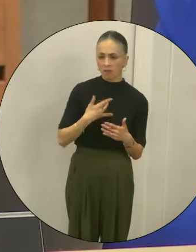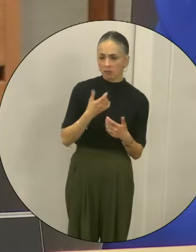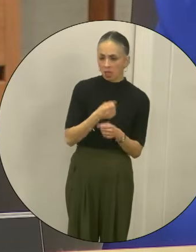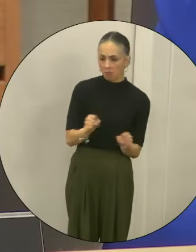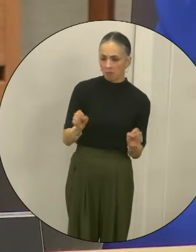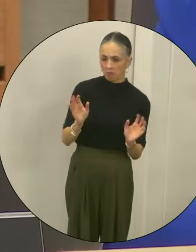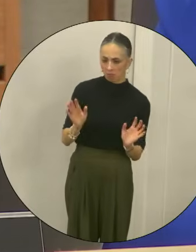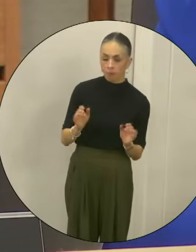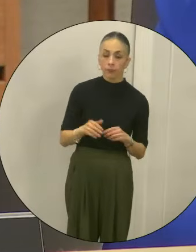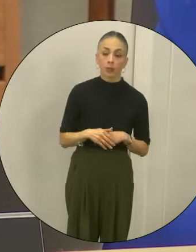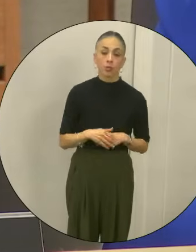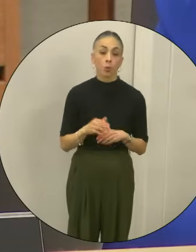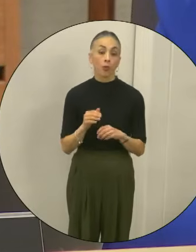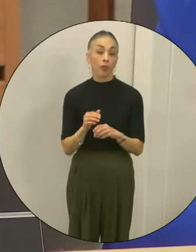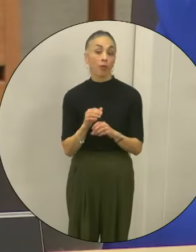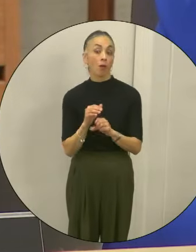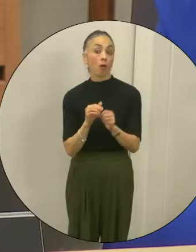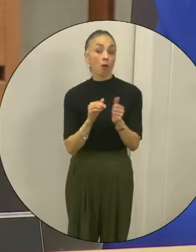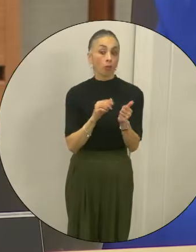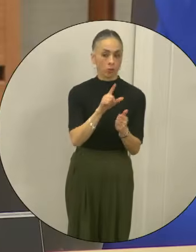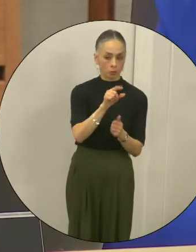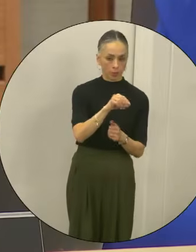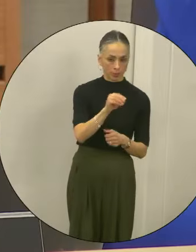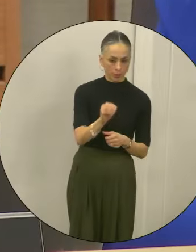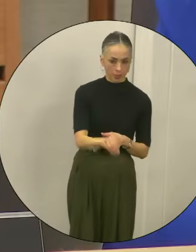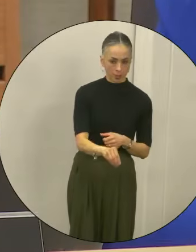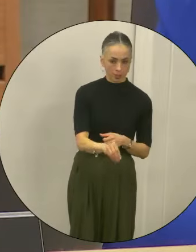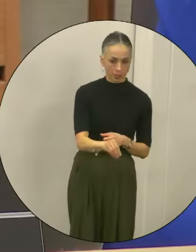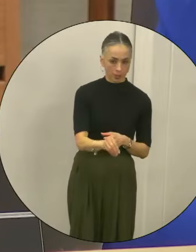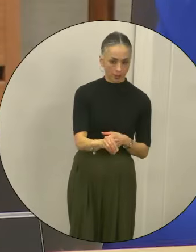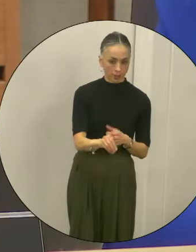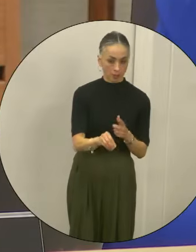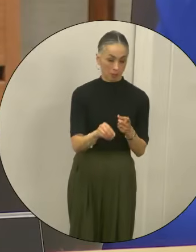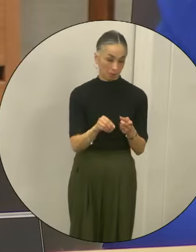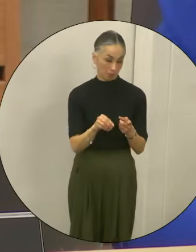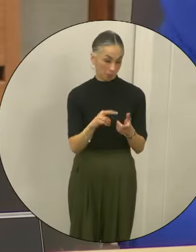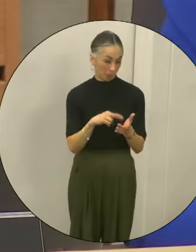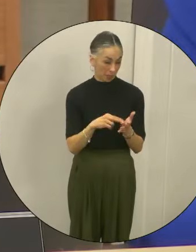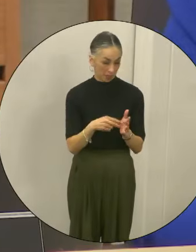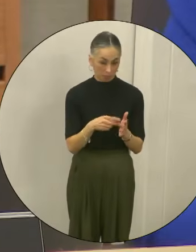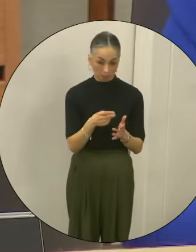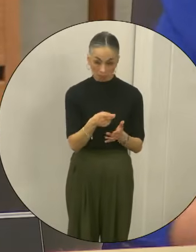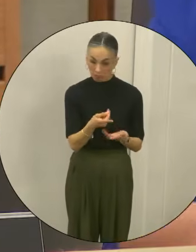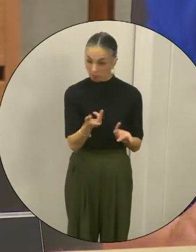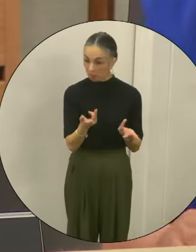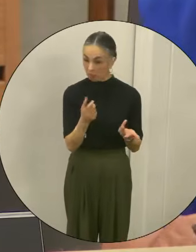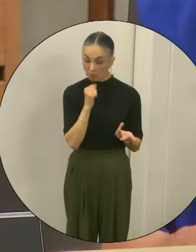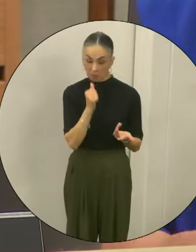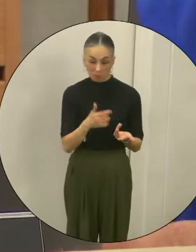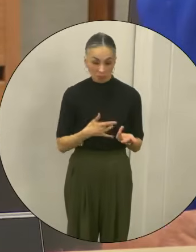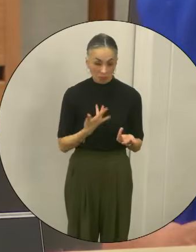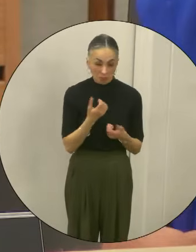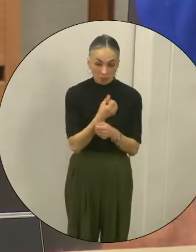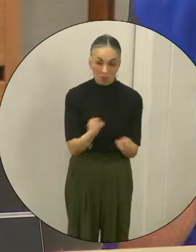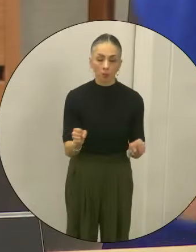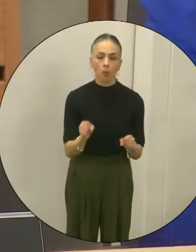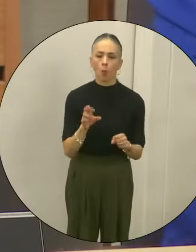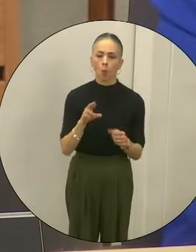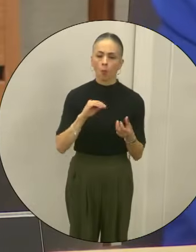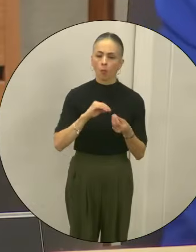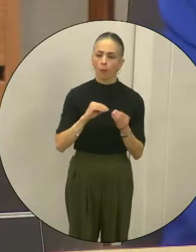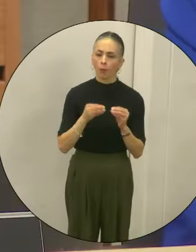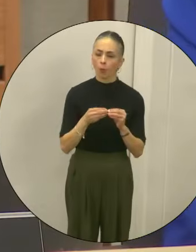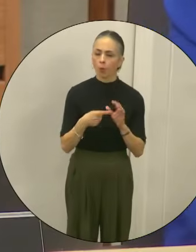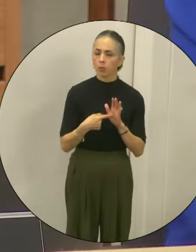right? So then you have the other 20%. Is it that they just completely do not feel safe? Or do those numbers